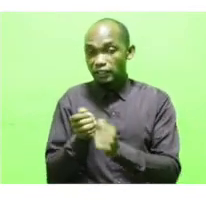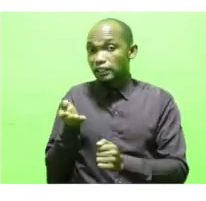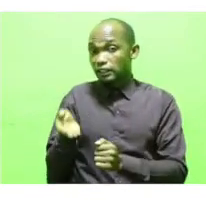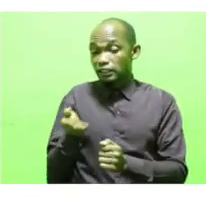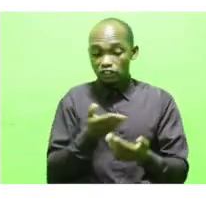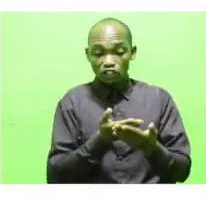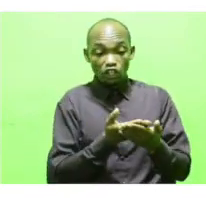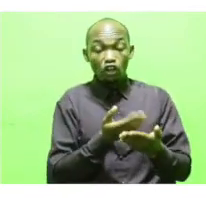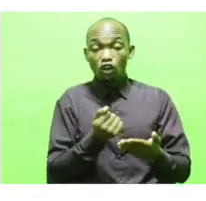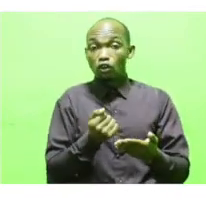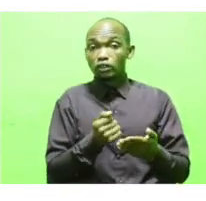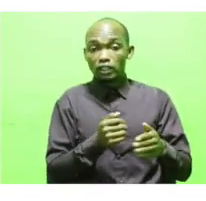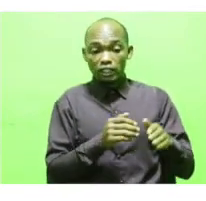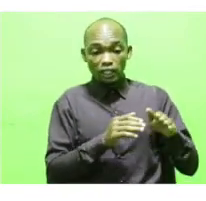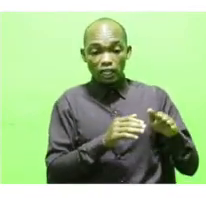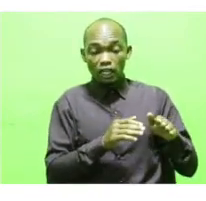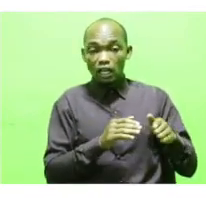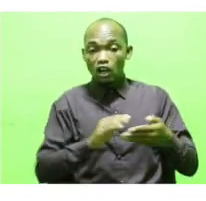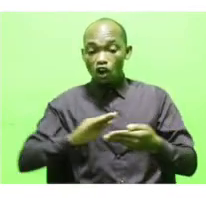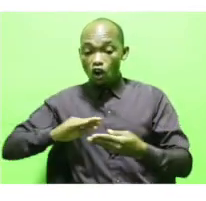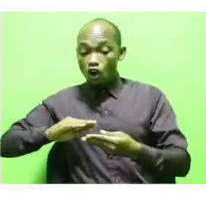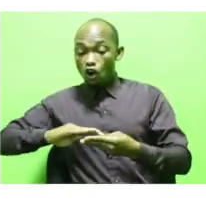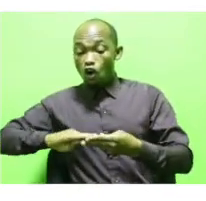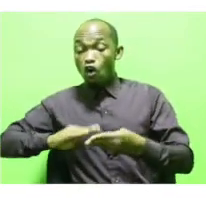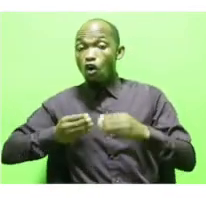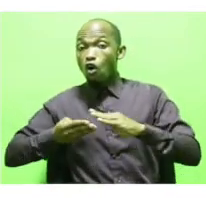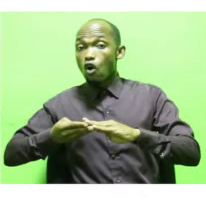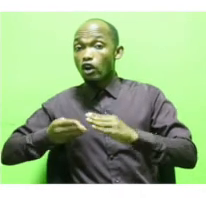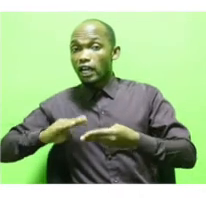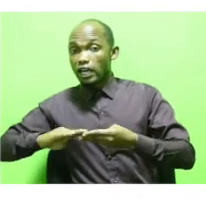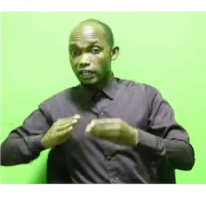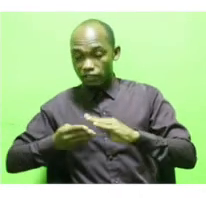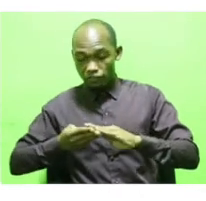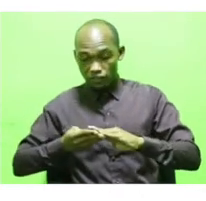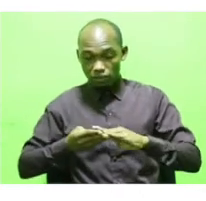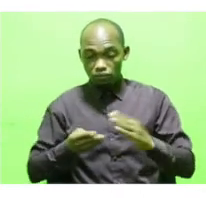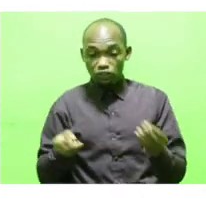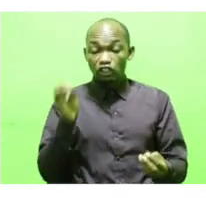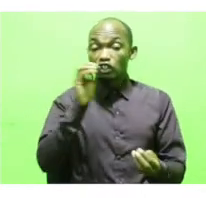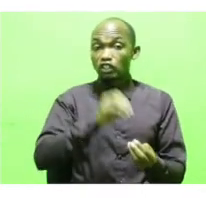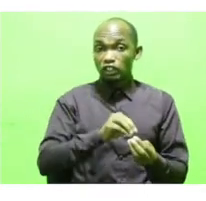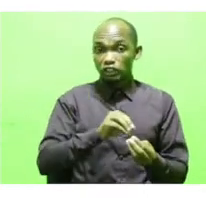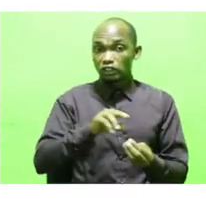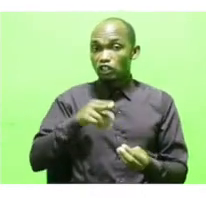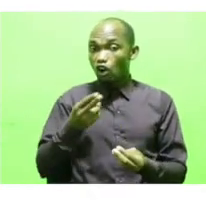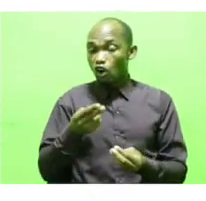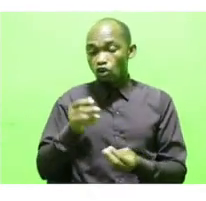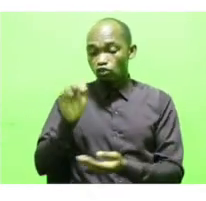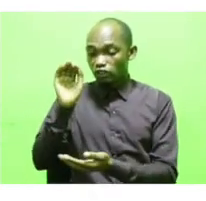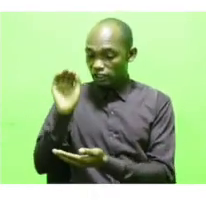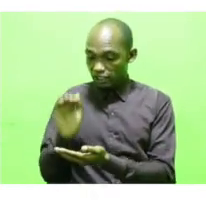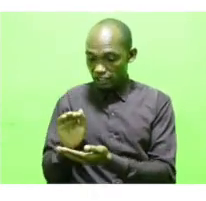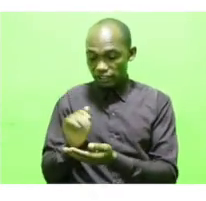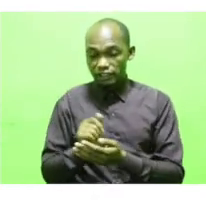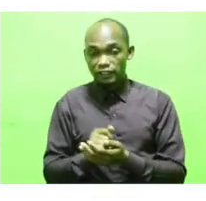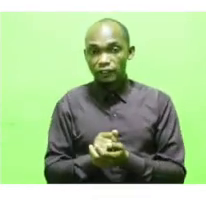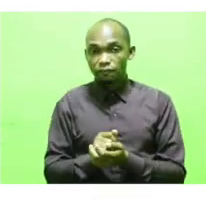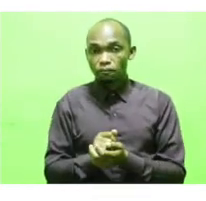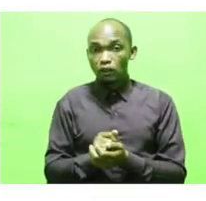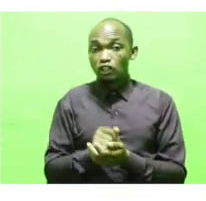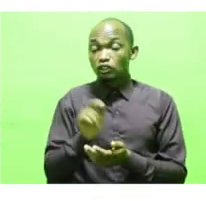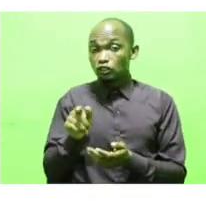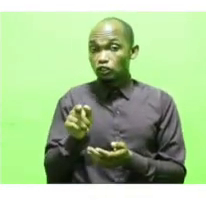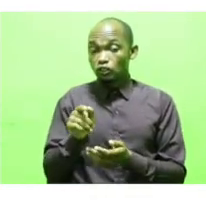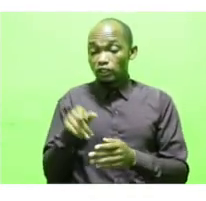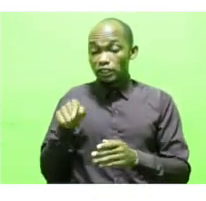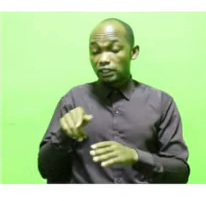when grouped with the organism, can cause either an increase of growth or a decrease of growth. On answering a question